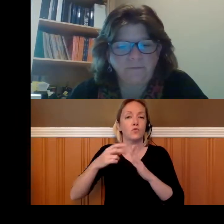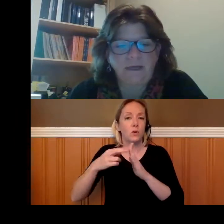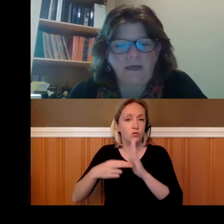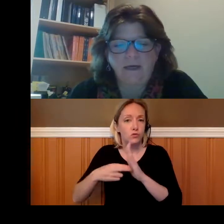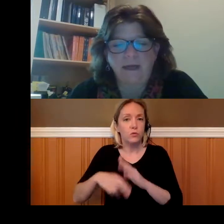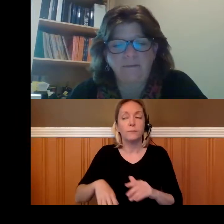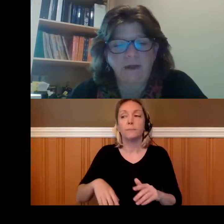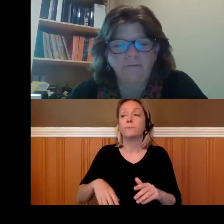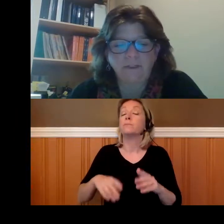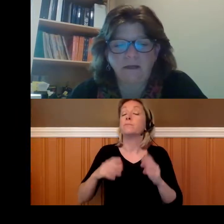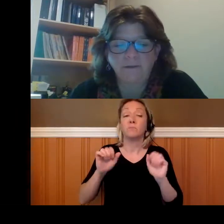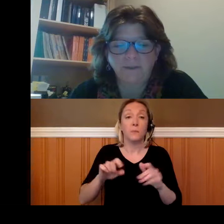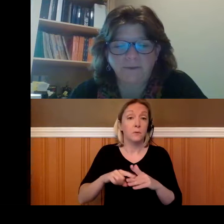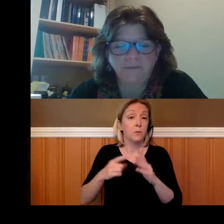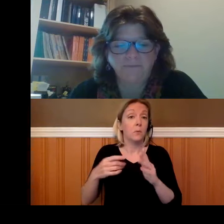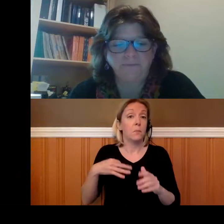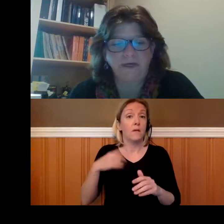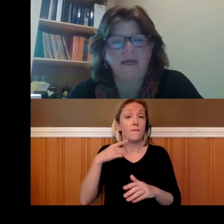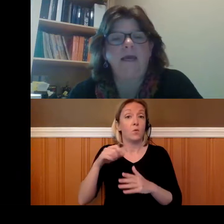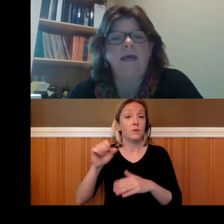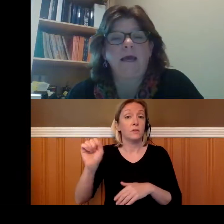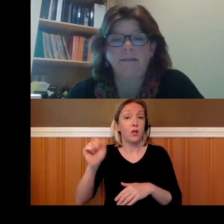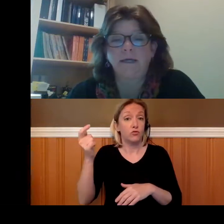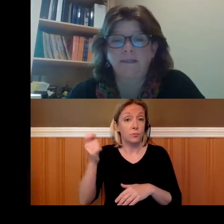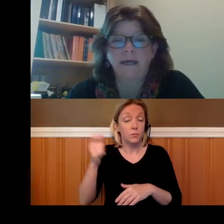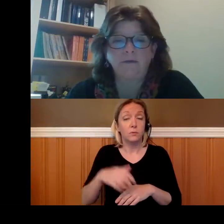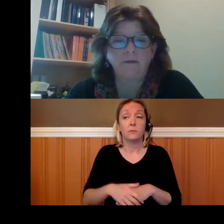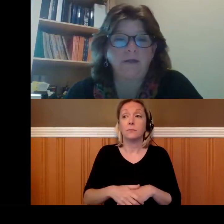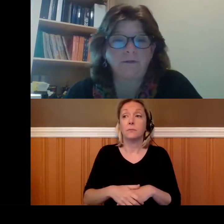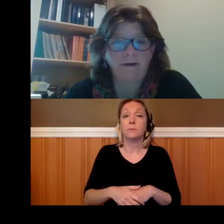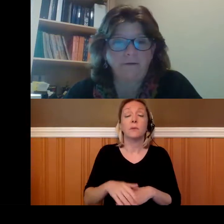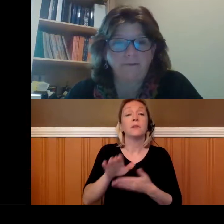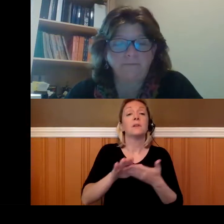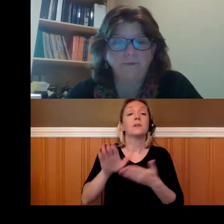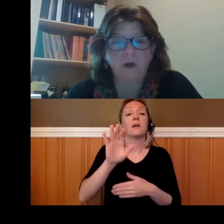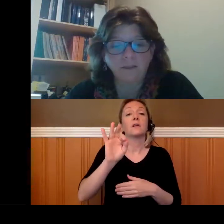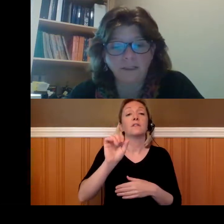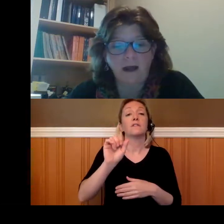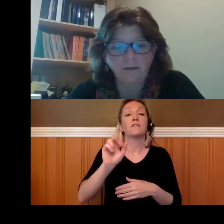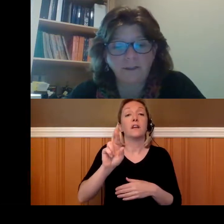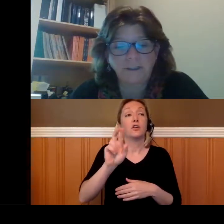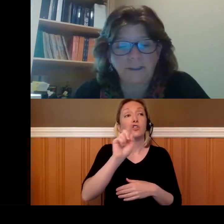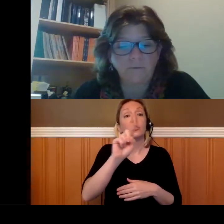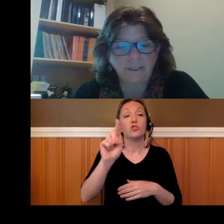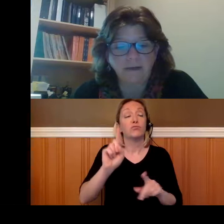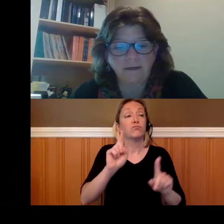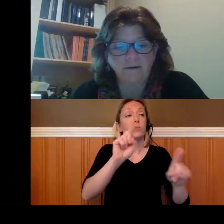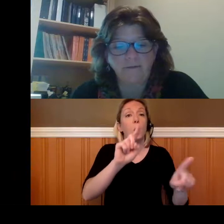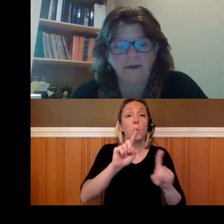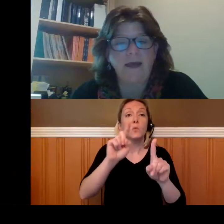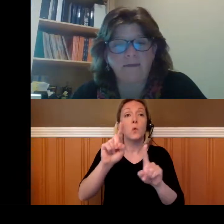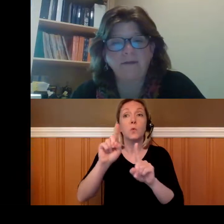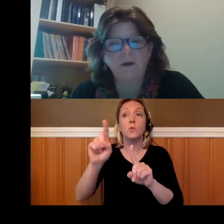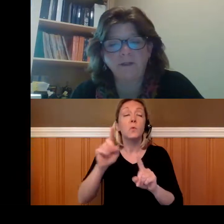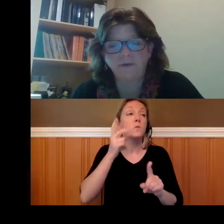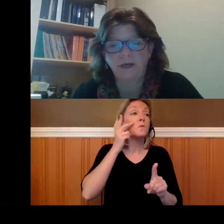for scholarships. Attend those college fairs. Talk to the colleges. See what's out there, and then talk to your child